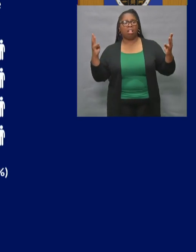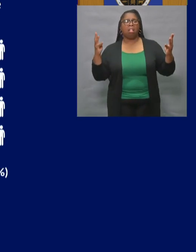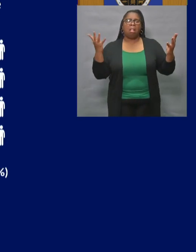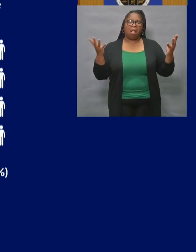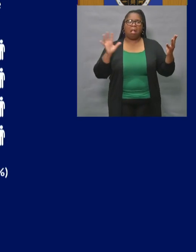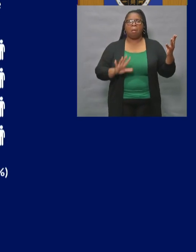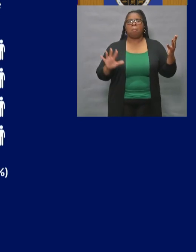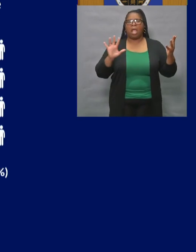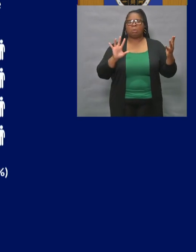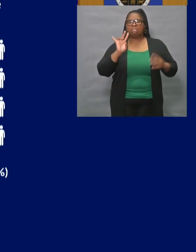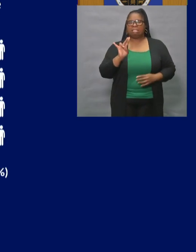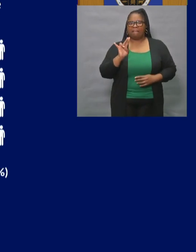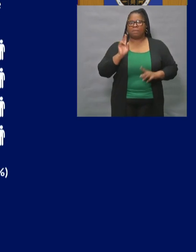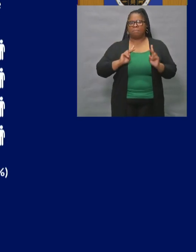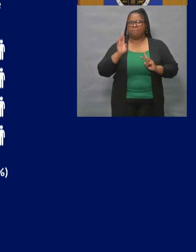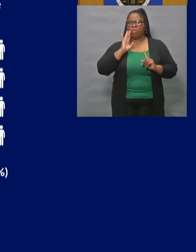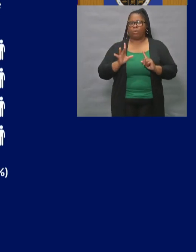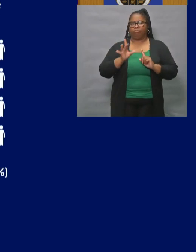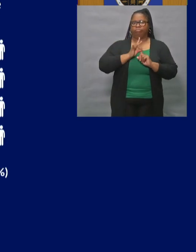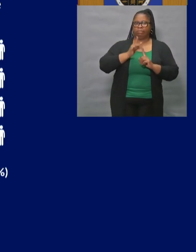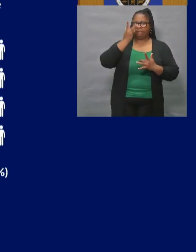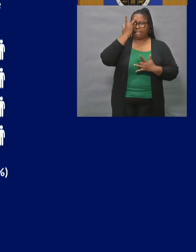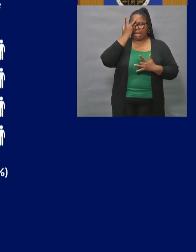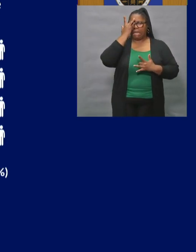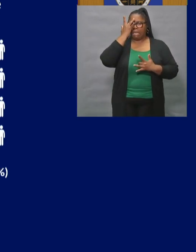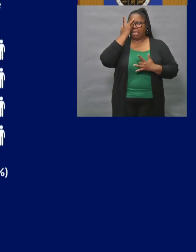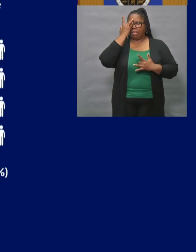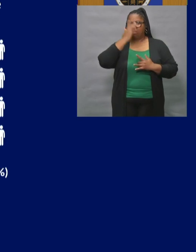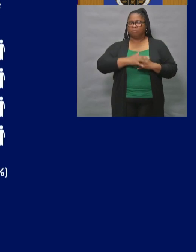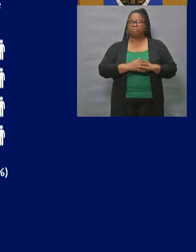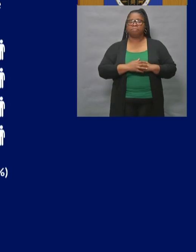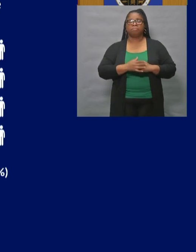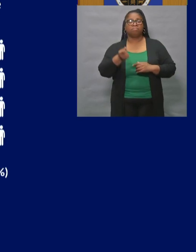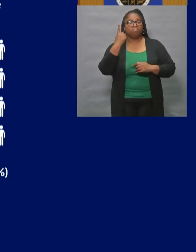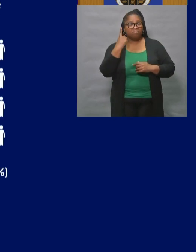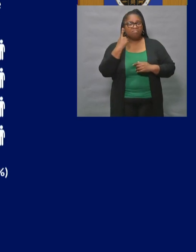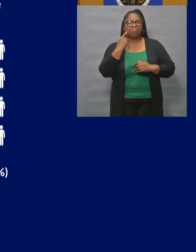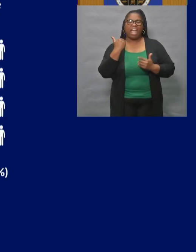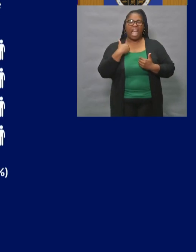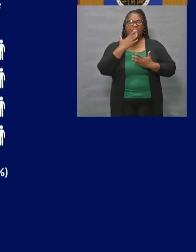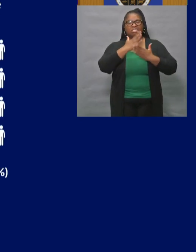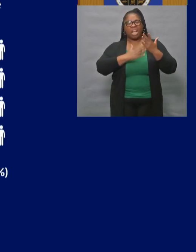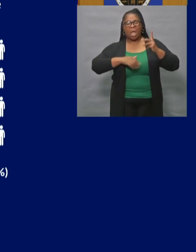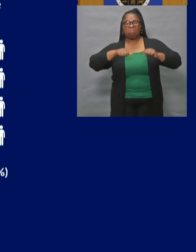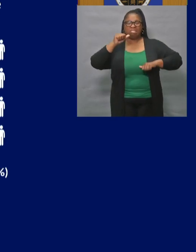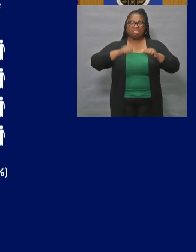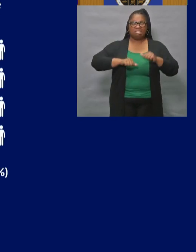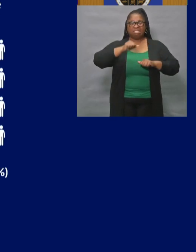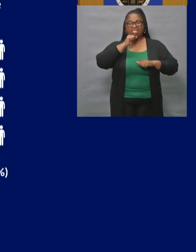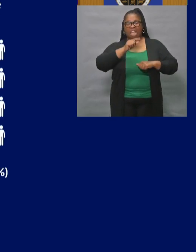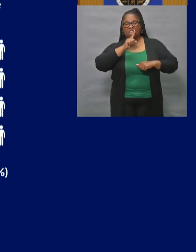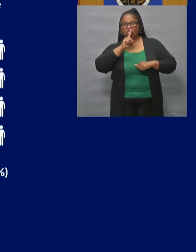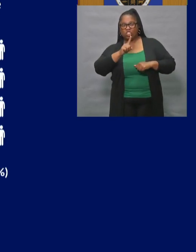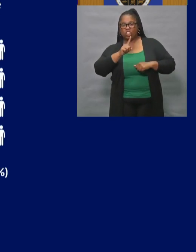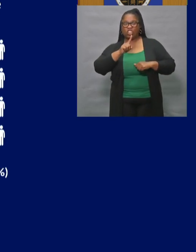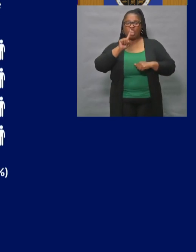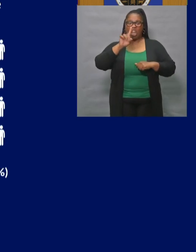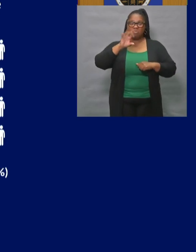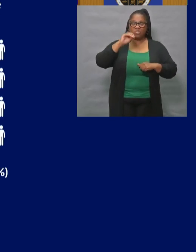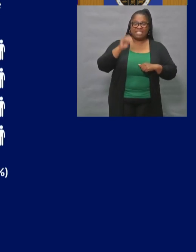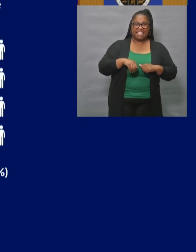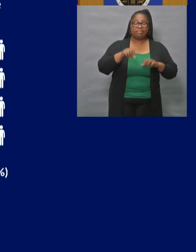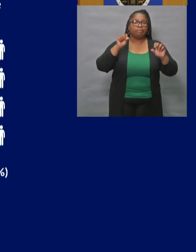all Angelenos, adults and children. There is, of course, uncertainty in these projections, and as we learn more about the number of